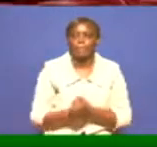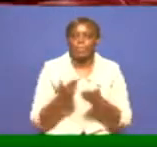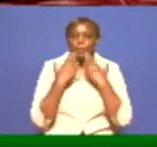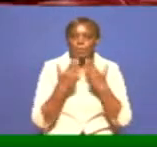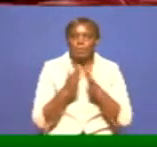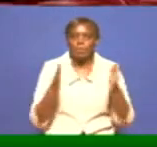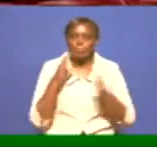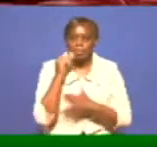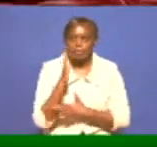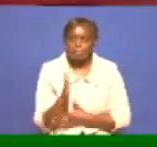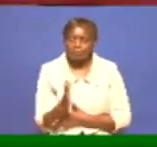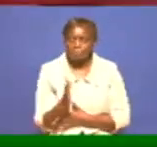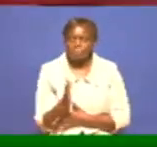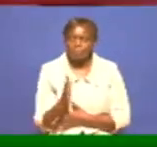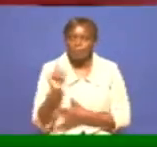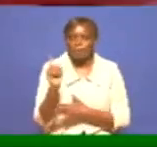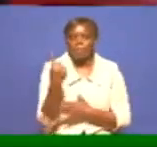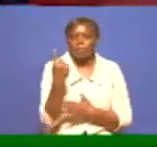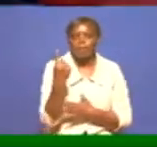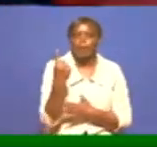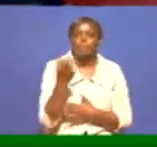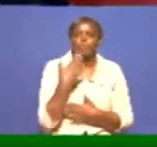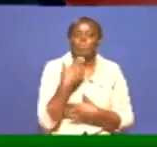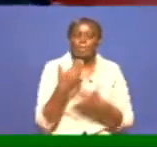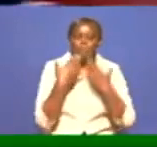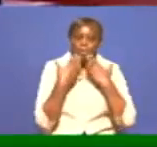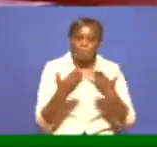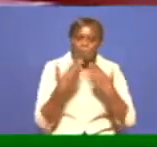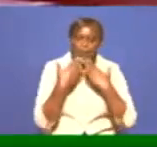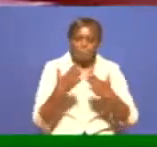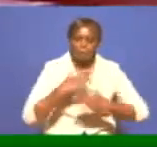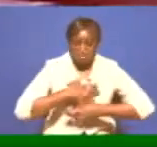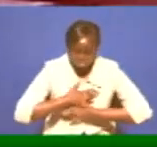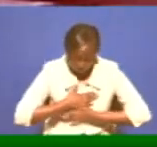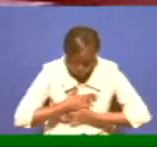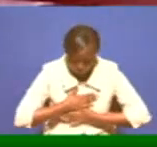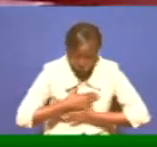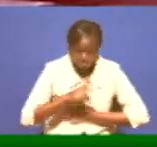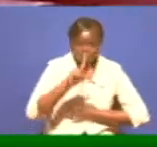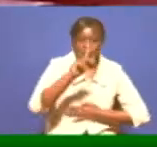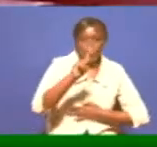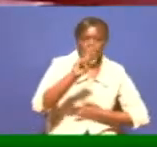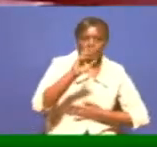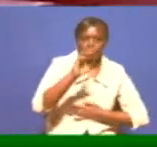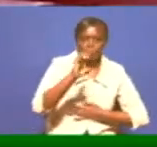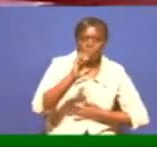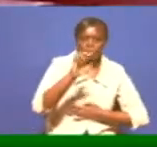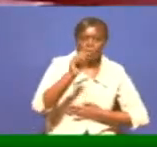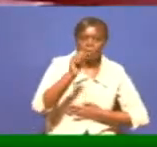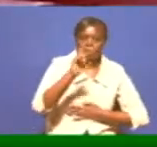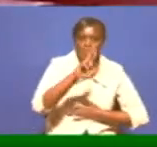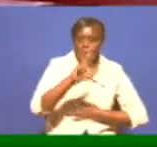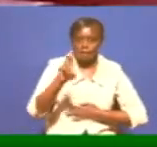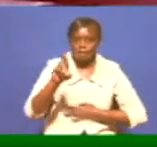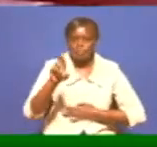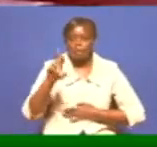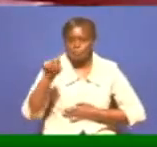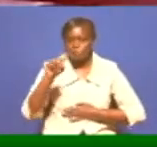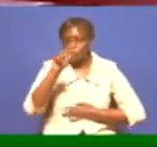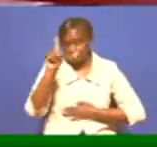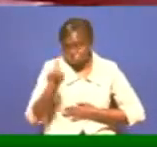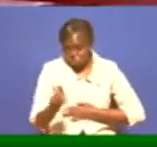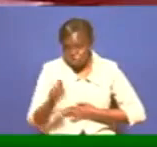Speaker. And first and foremost, I would like to thank Honorable Keter, my brother, Honorable Keter, MP Nandi Hills, for the question that he has raised